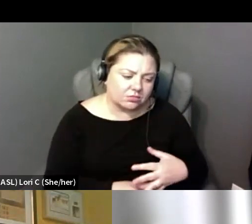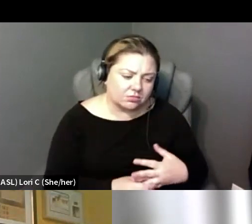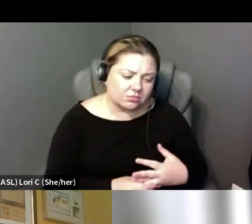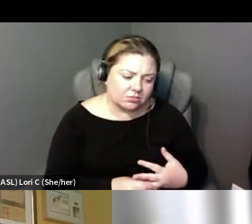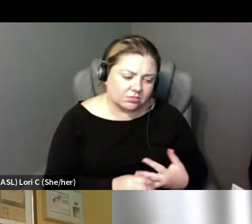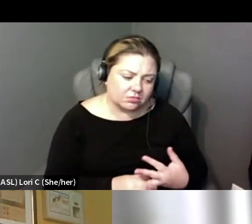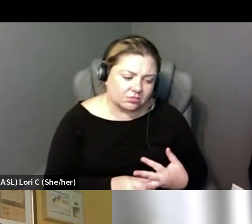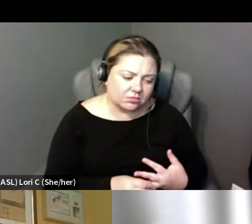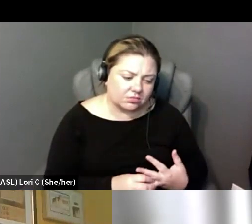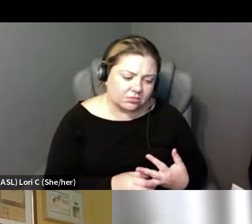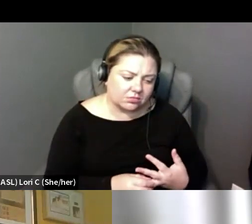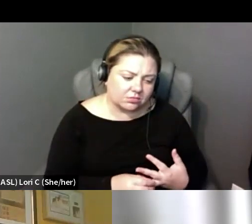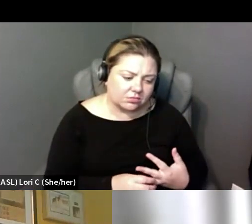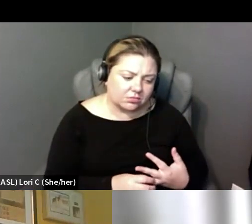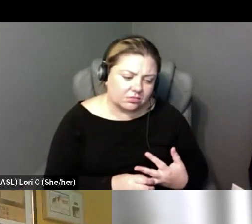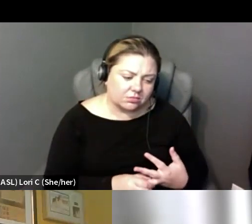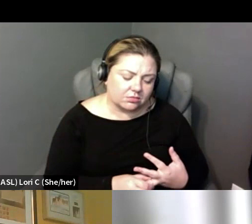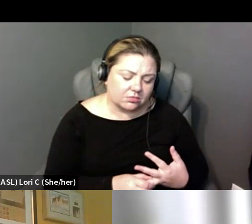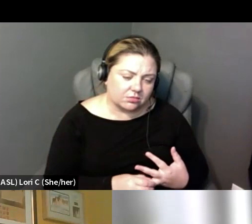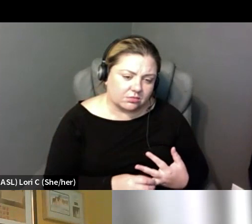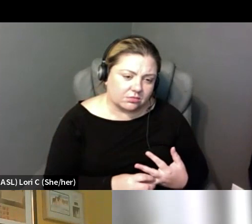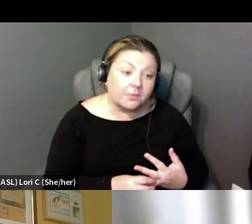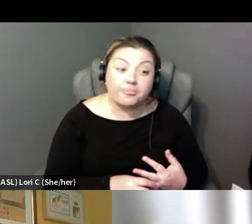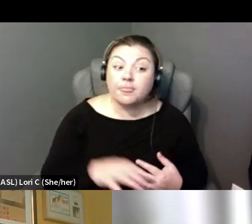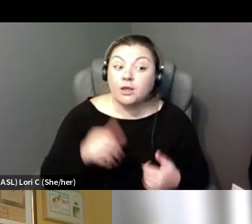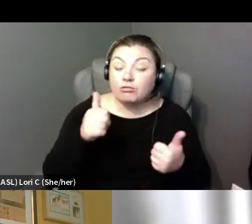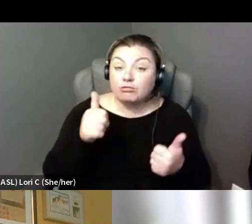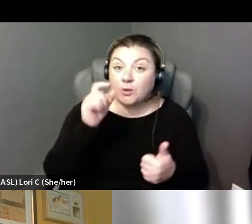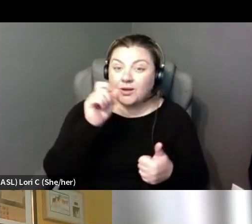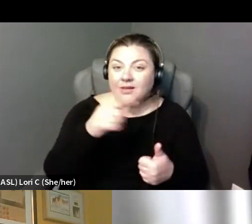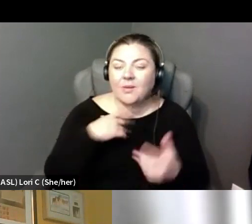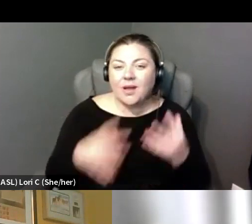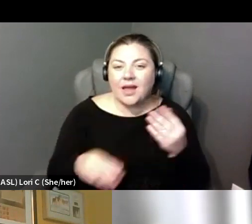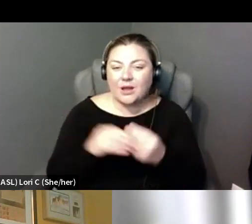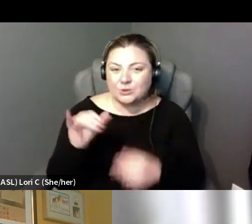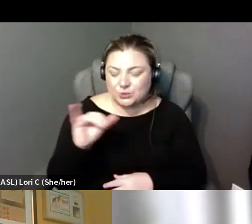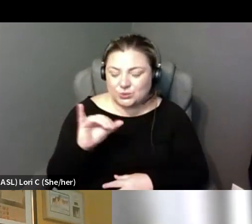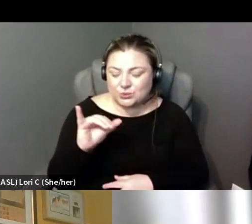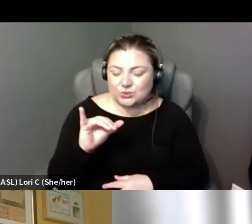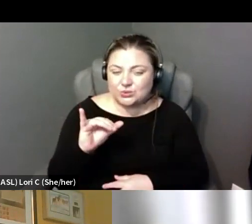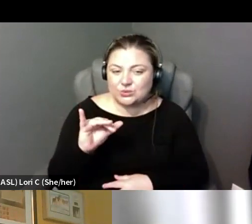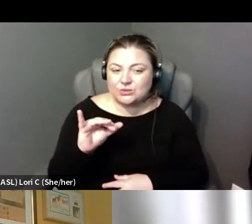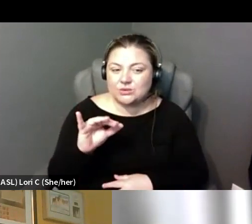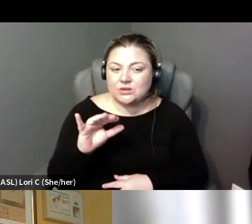That's great. And I was going to say something very similar, and then I had a different sort of question for you, which